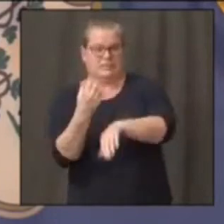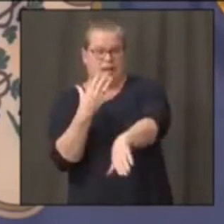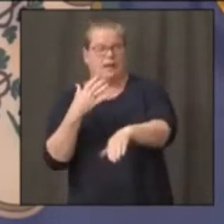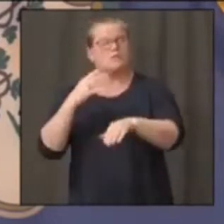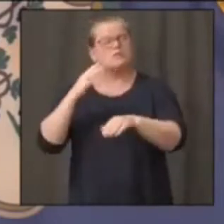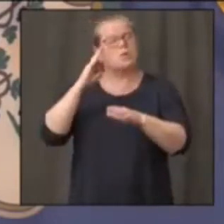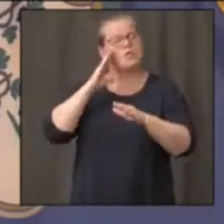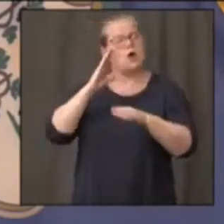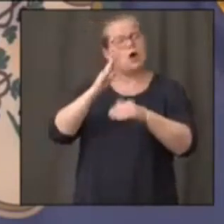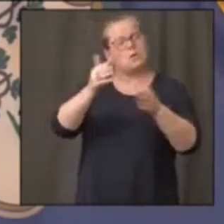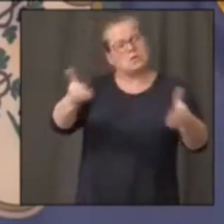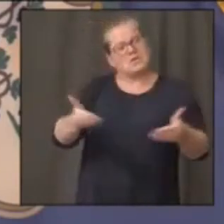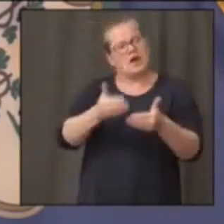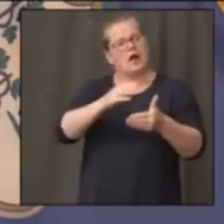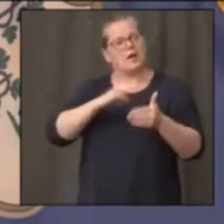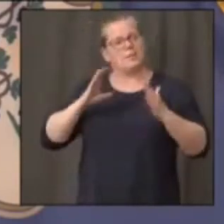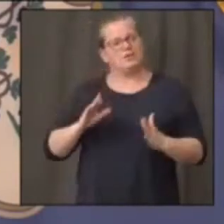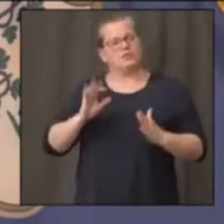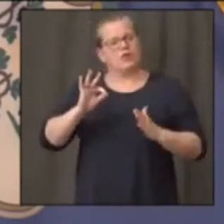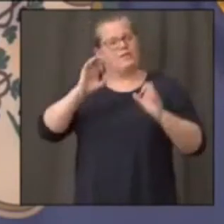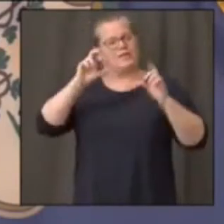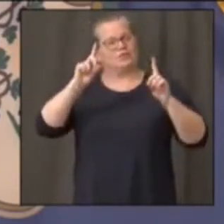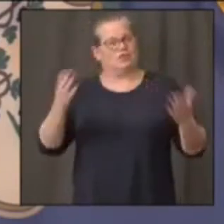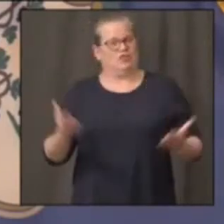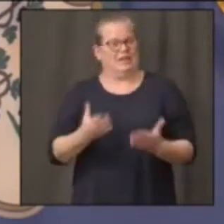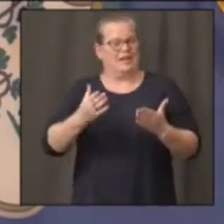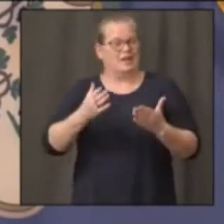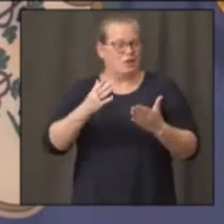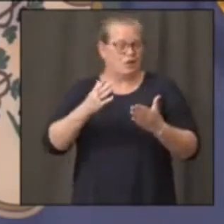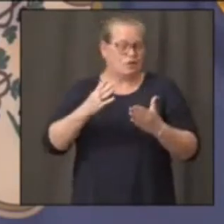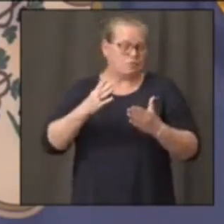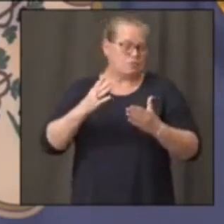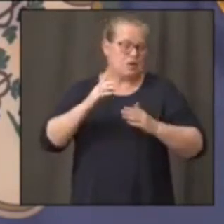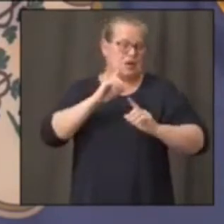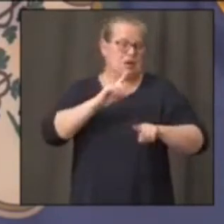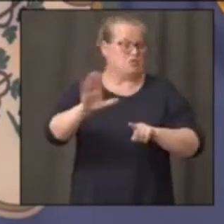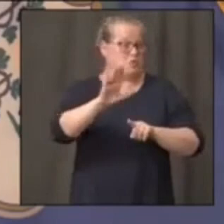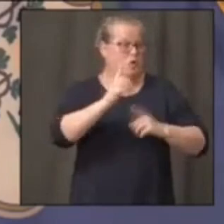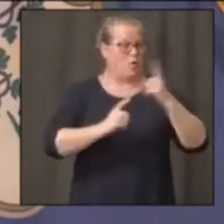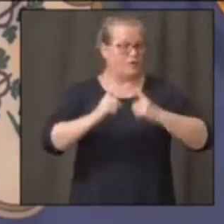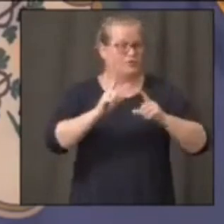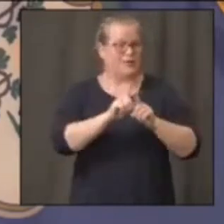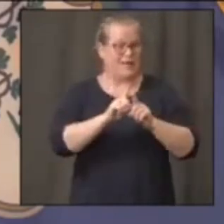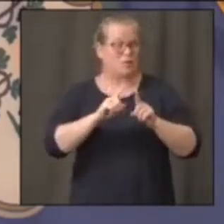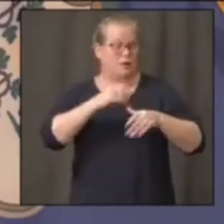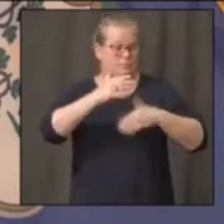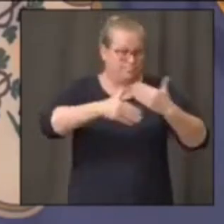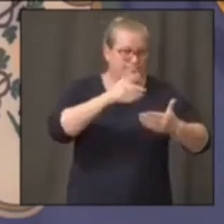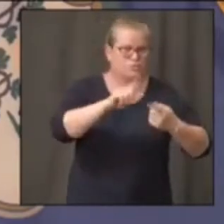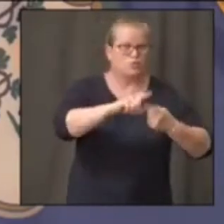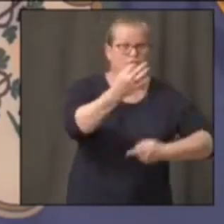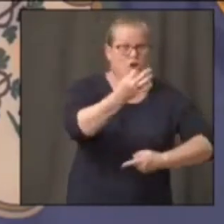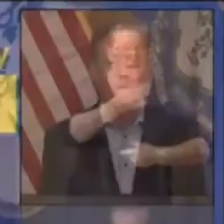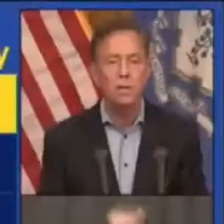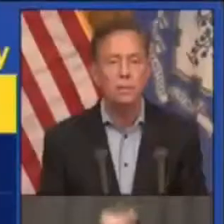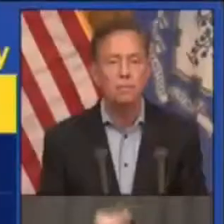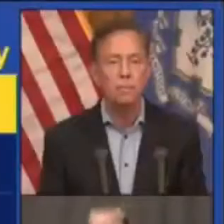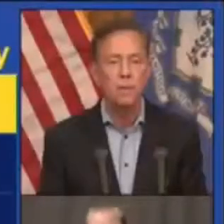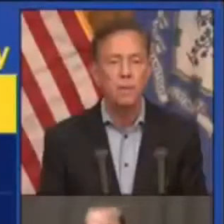the frequently asked questions as we lead up to that. Just quickly, our COVID-19 daily